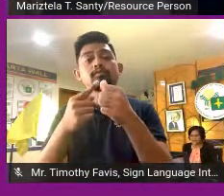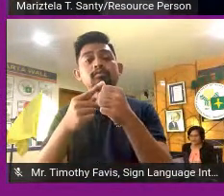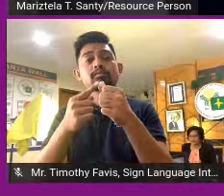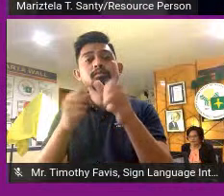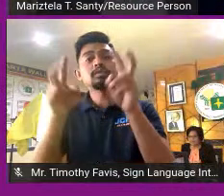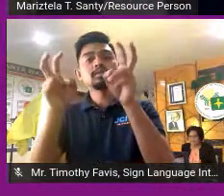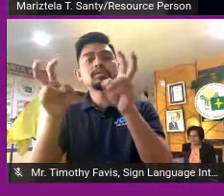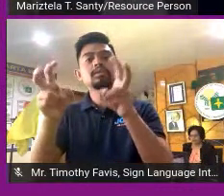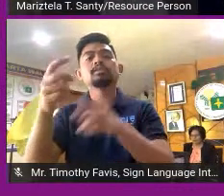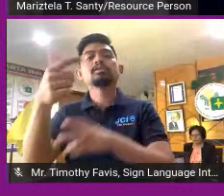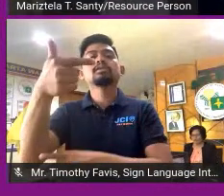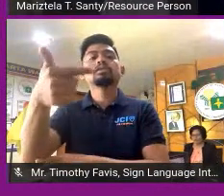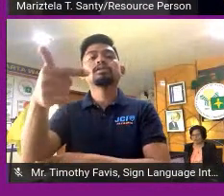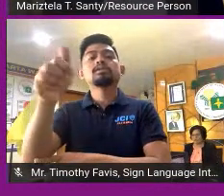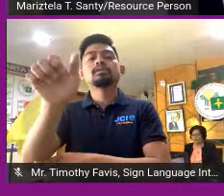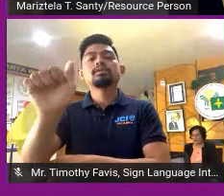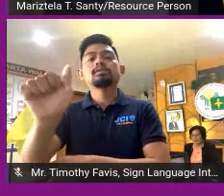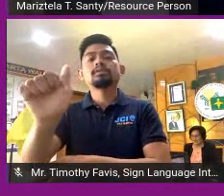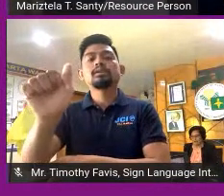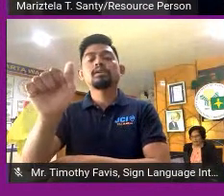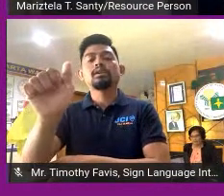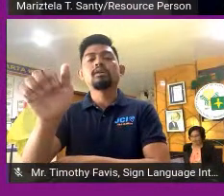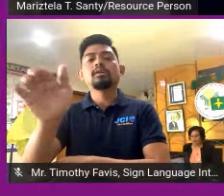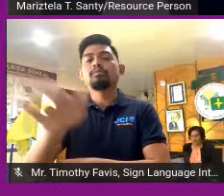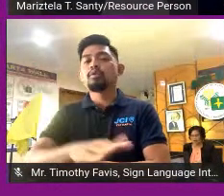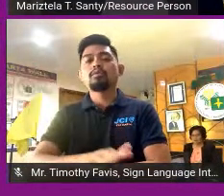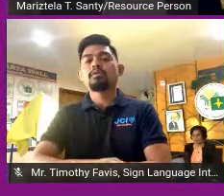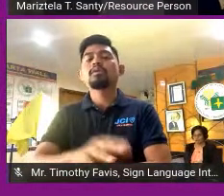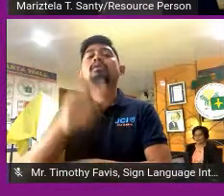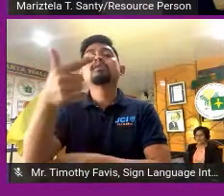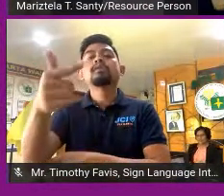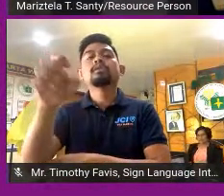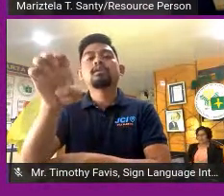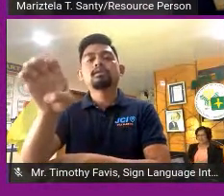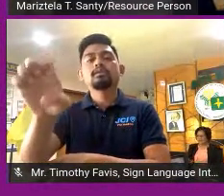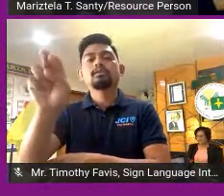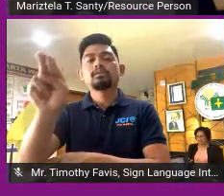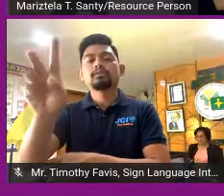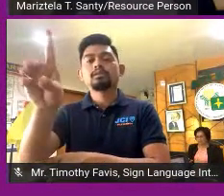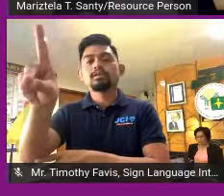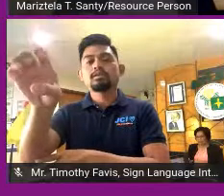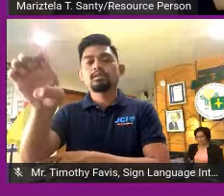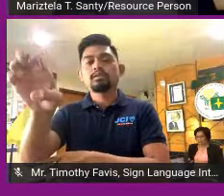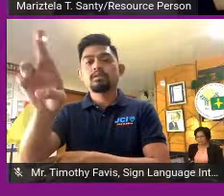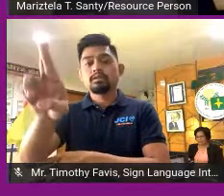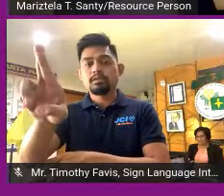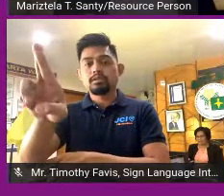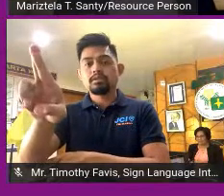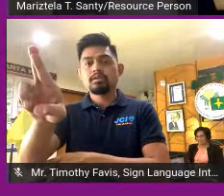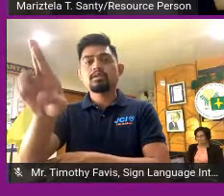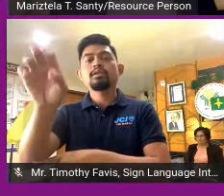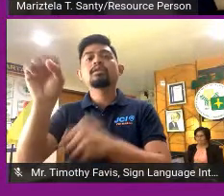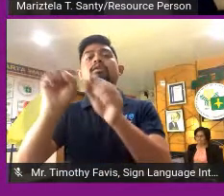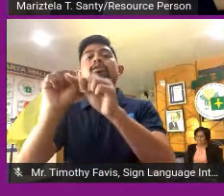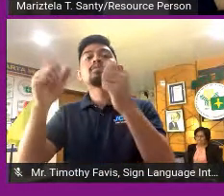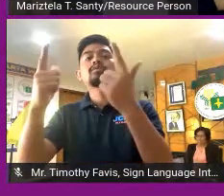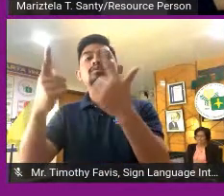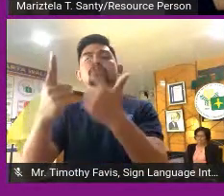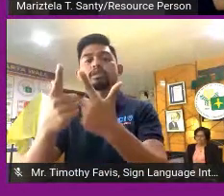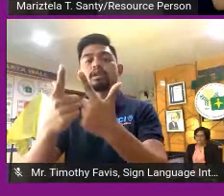is gender as a social construct and the role of socializing institutions.